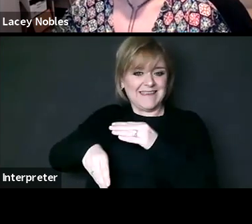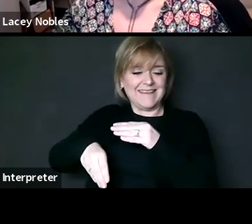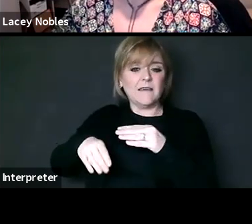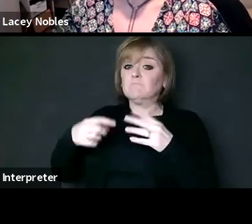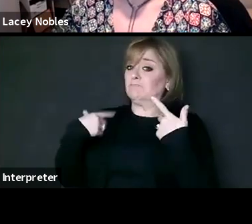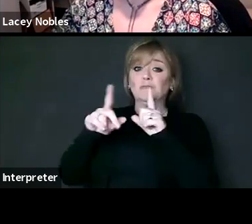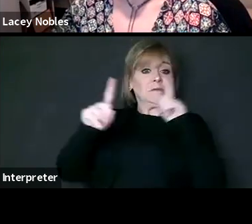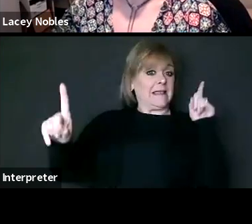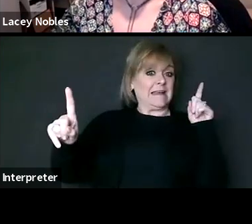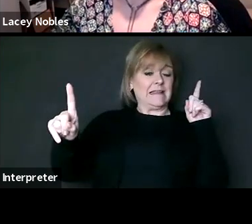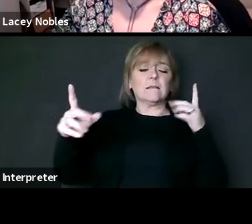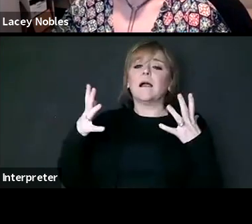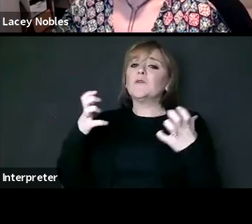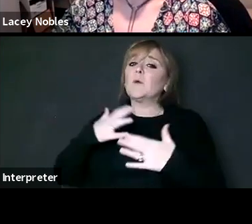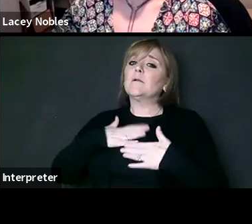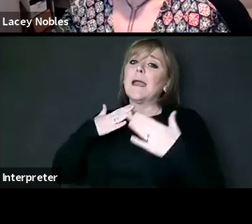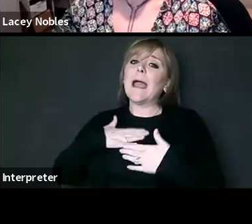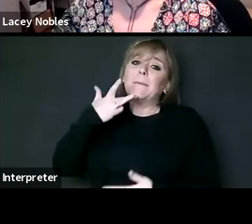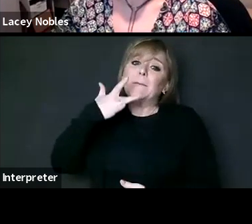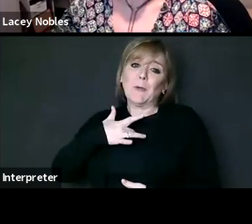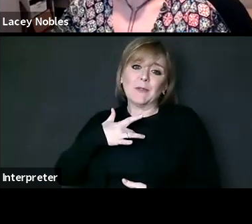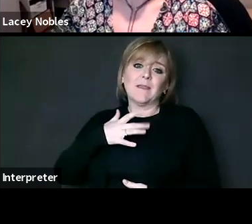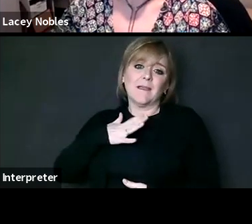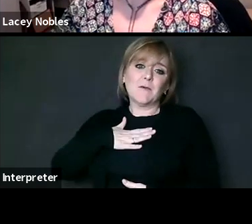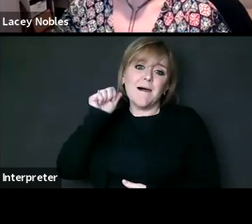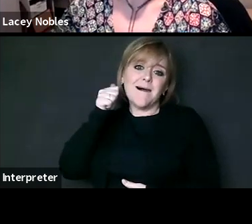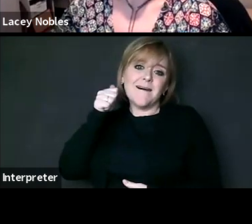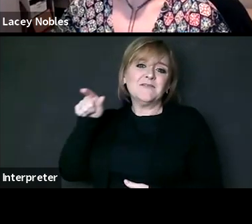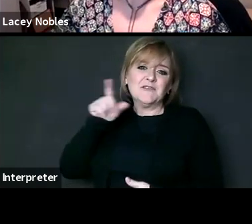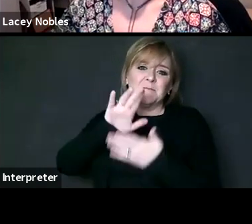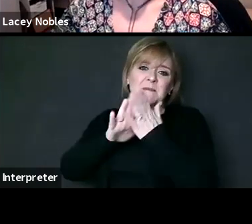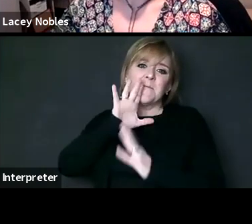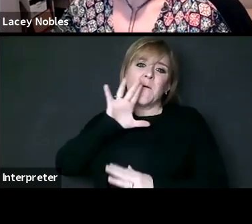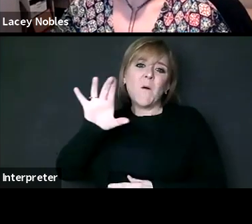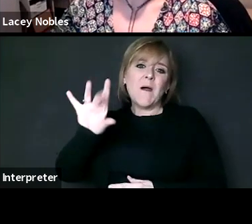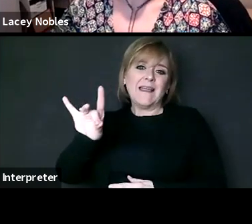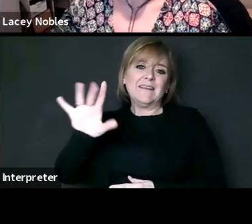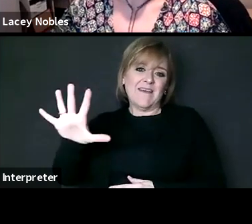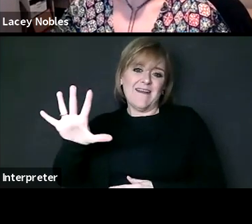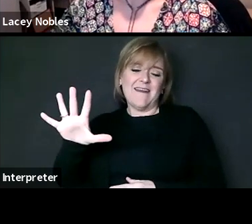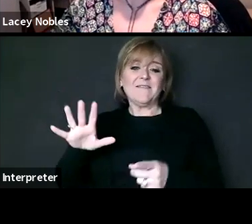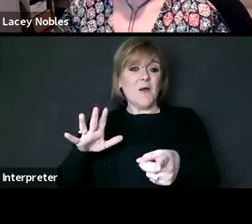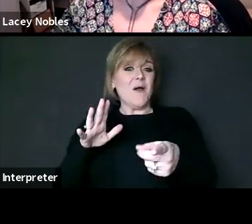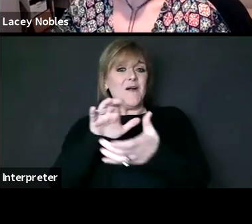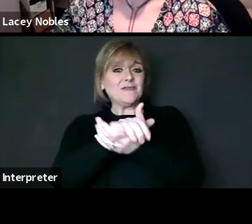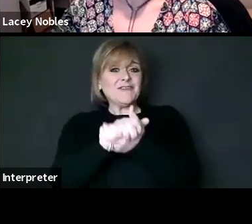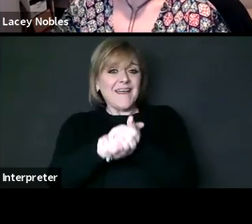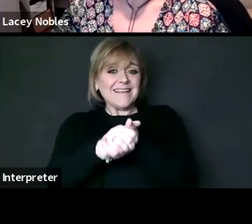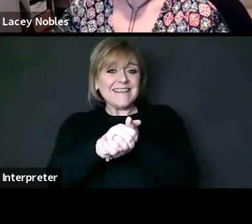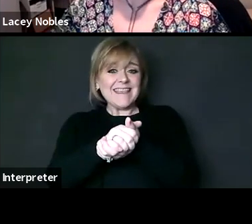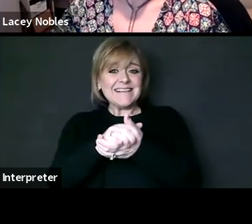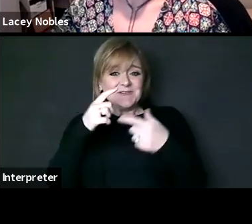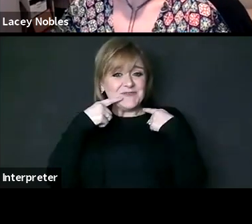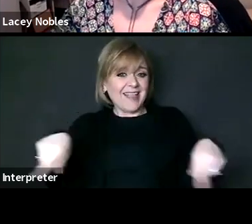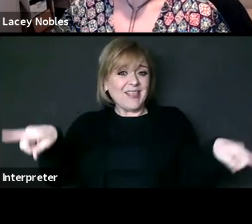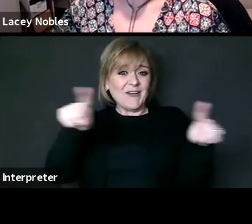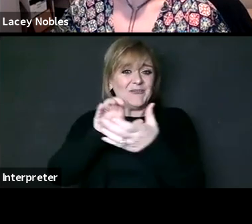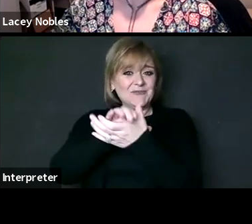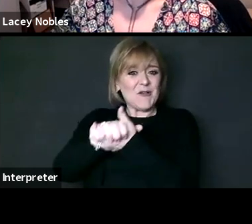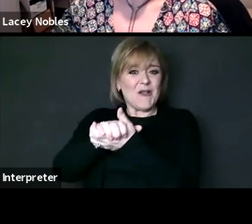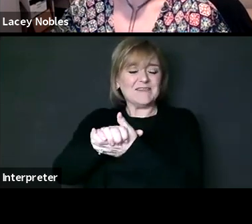I just want to say happy birthday. That made her very happy. She turned 85. Congratulations. Tell her congratulations on her 85th